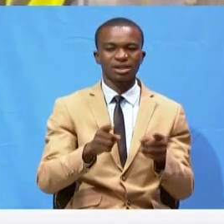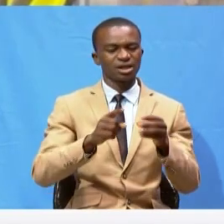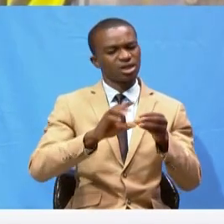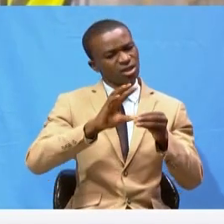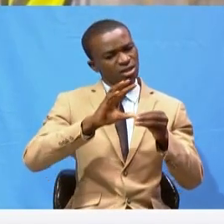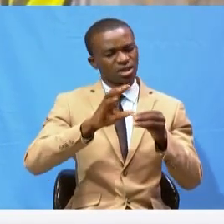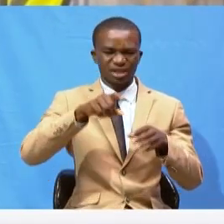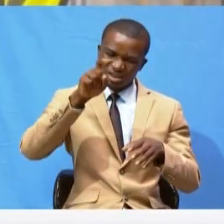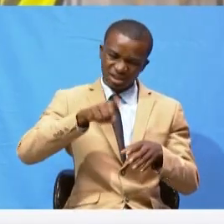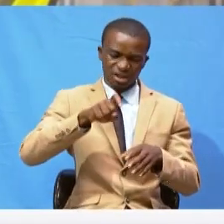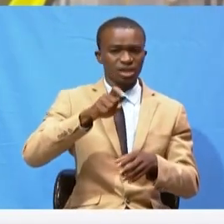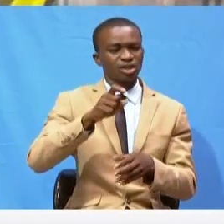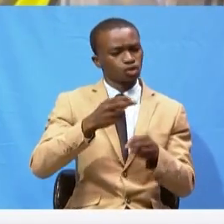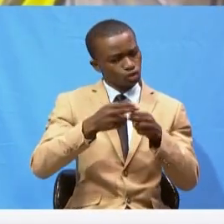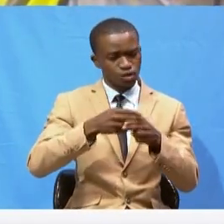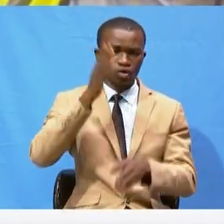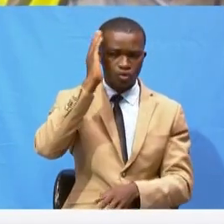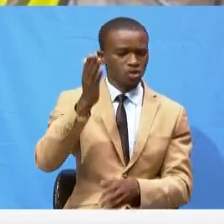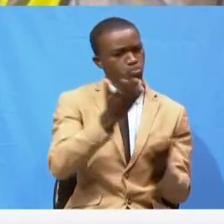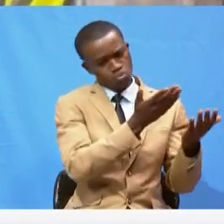can tell you not to never lights.